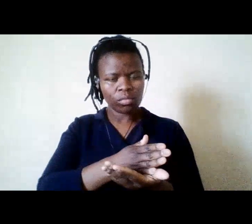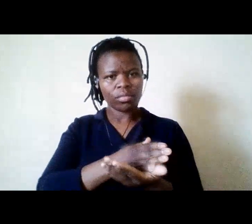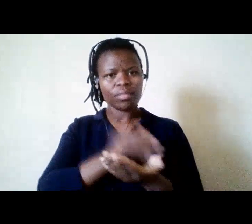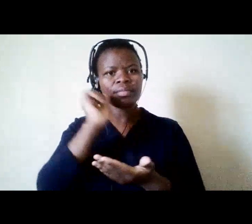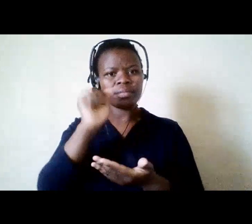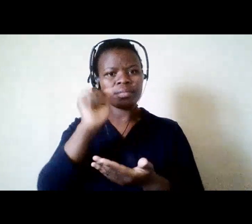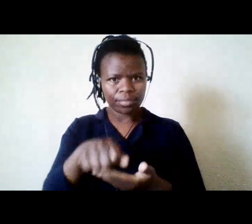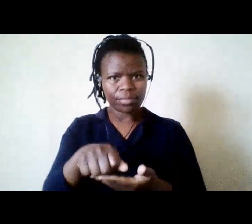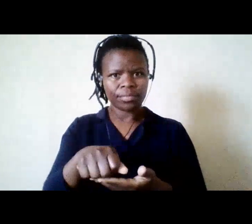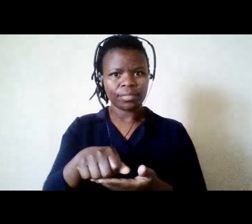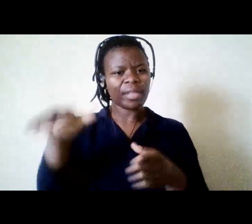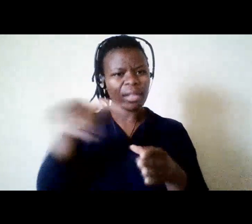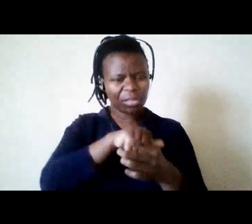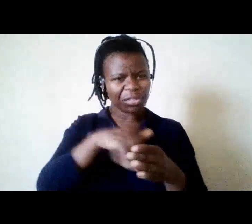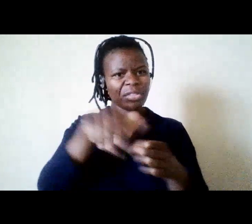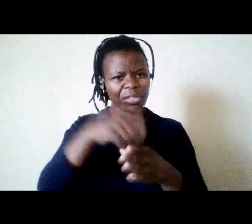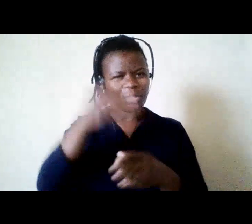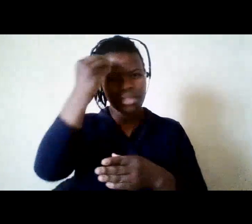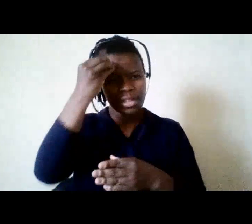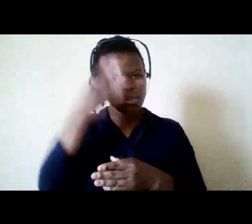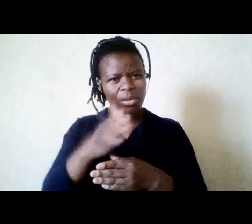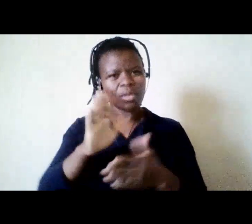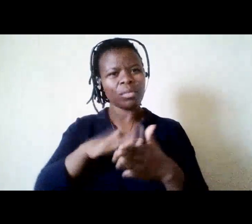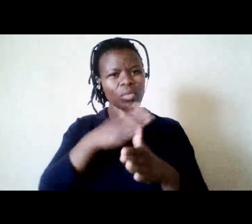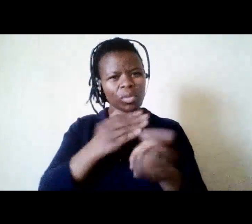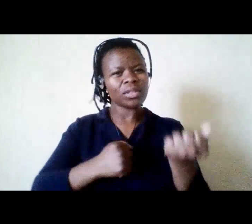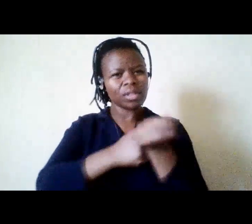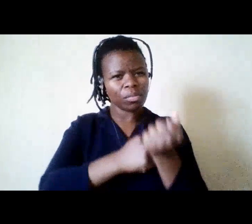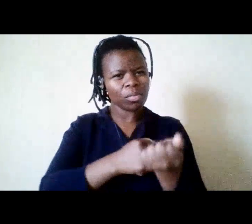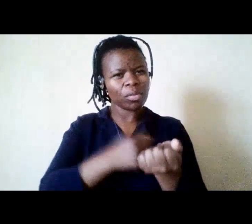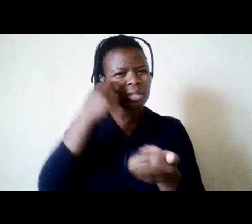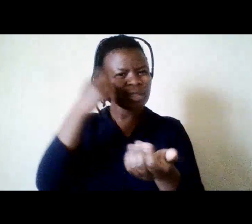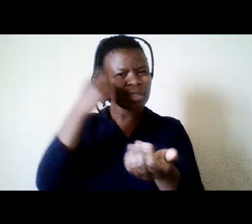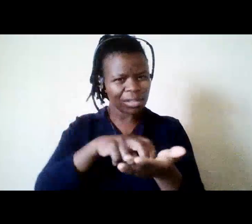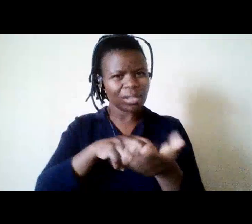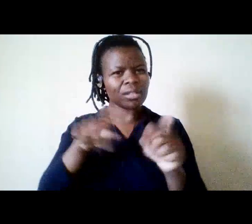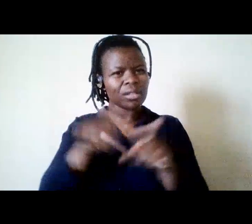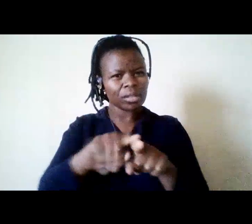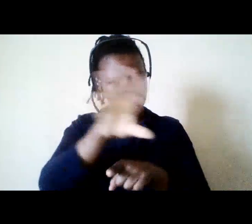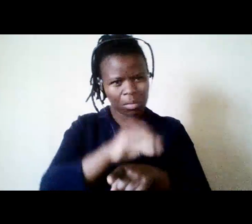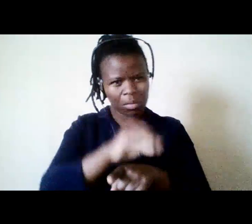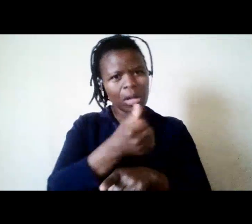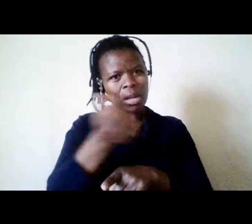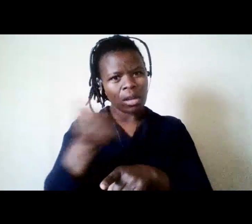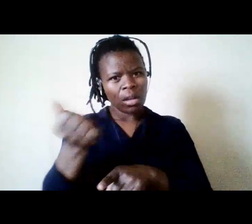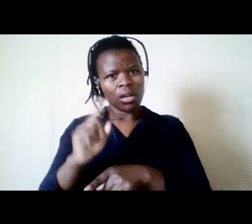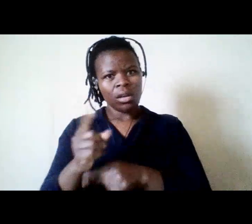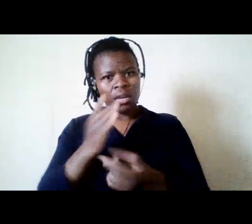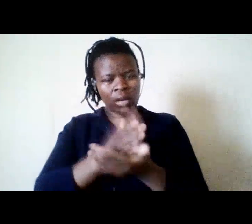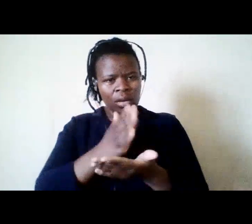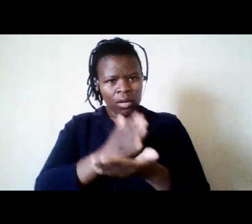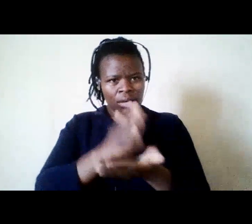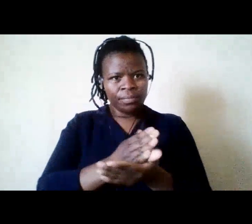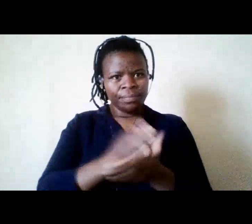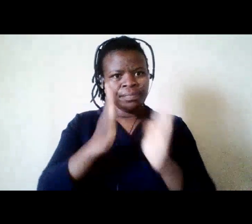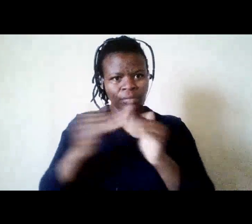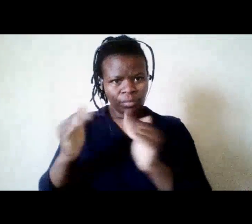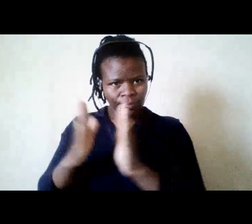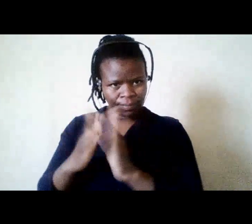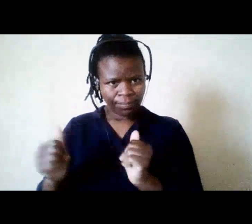the support in which they need, and and the rest of it. While other other aspects of society do not, are